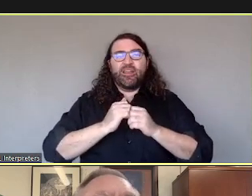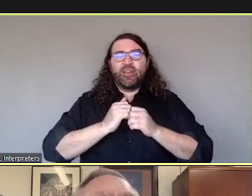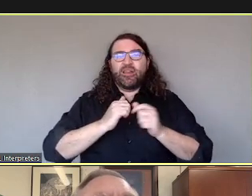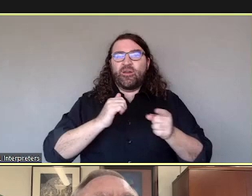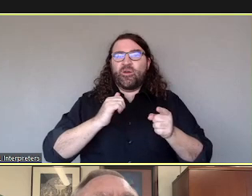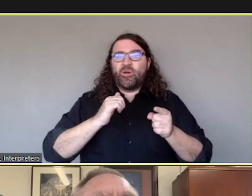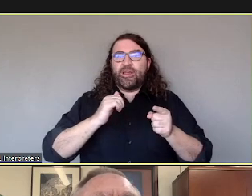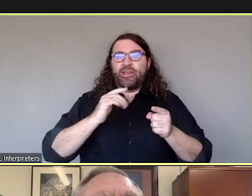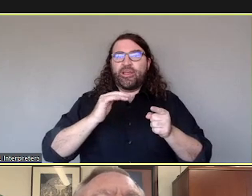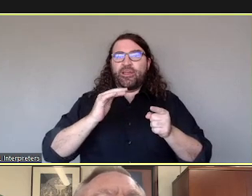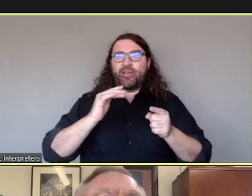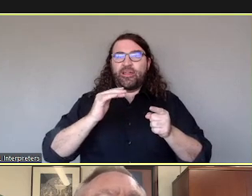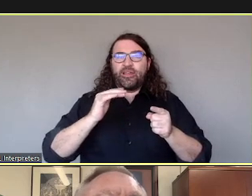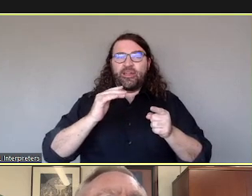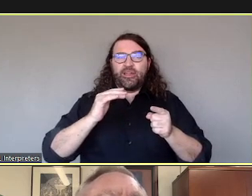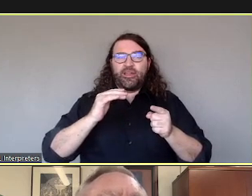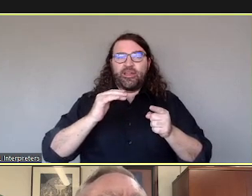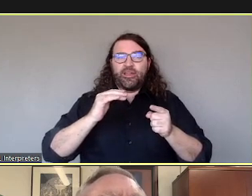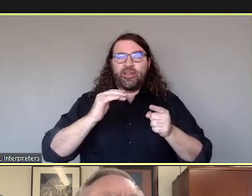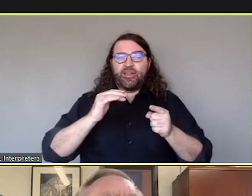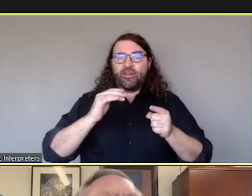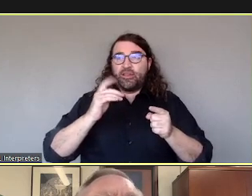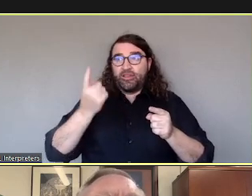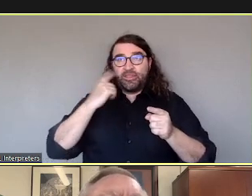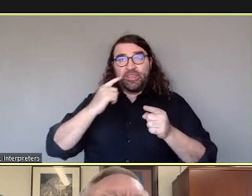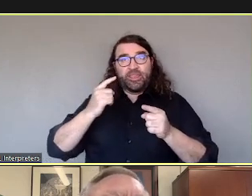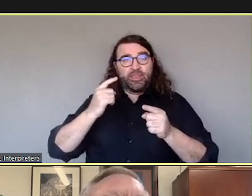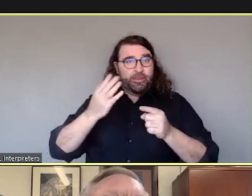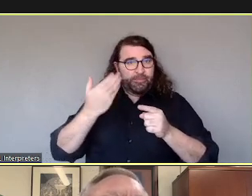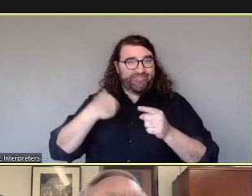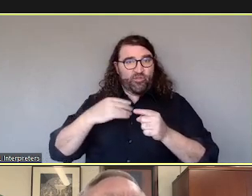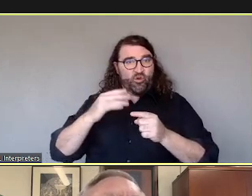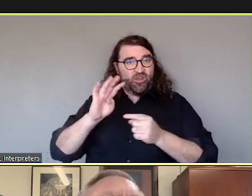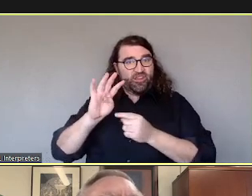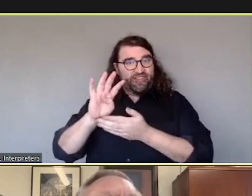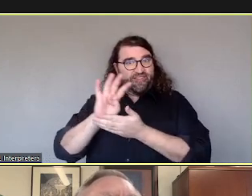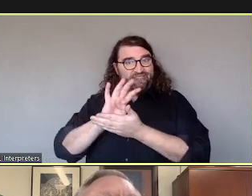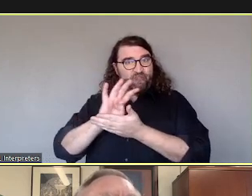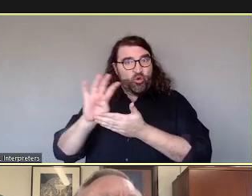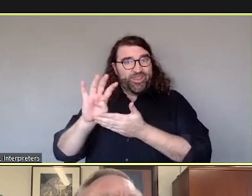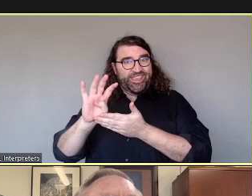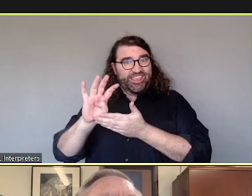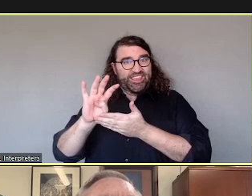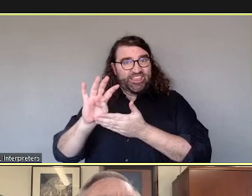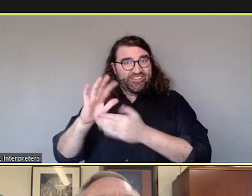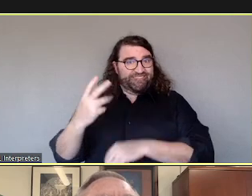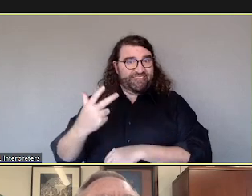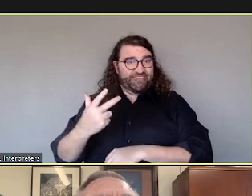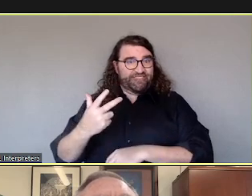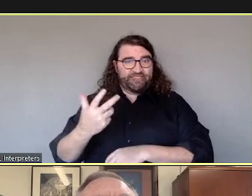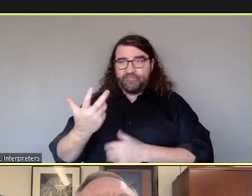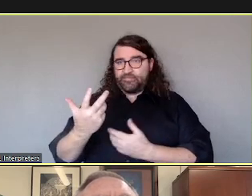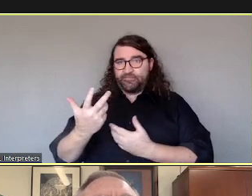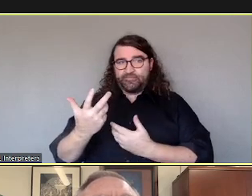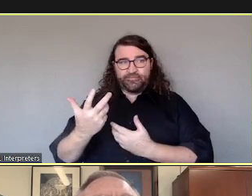down the 4-week vaccine incidence